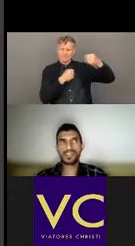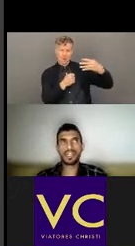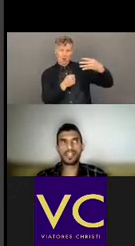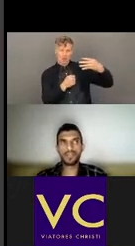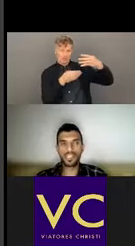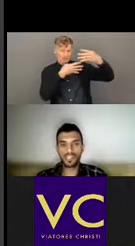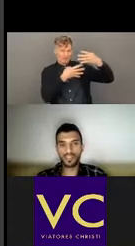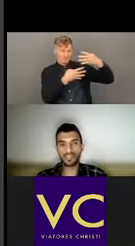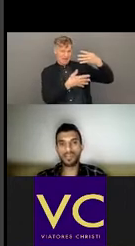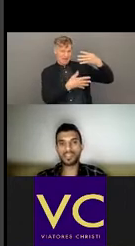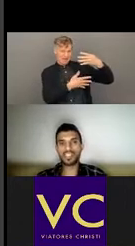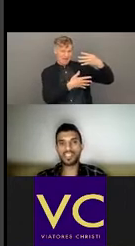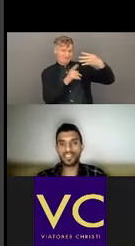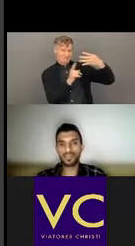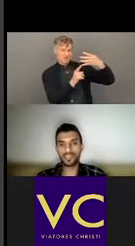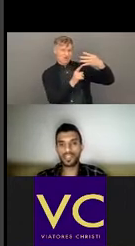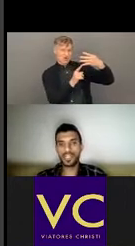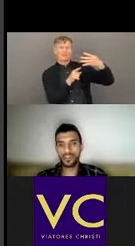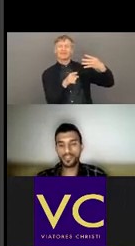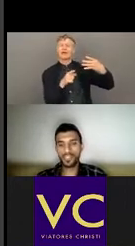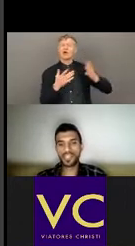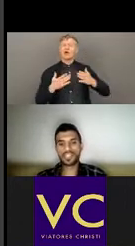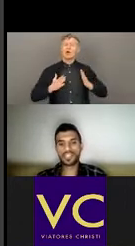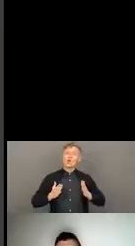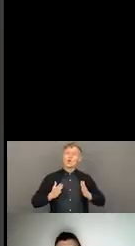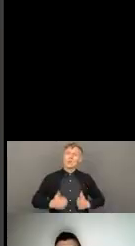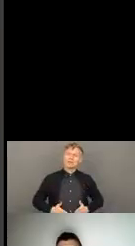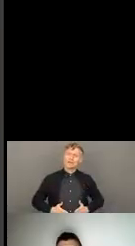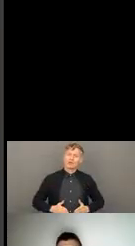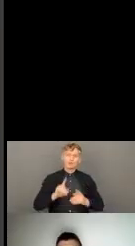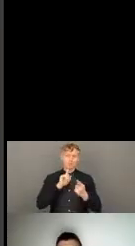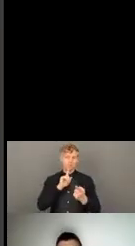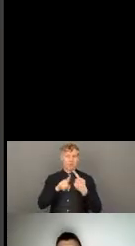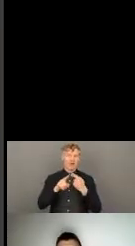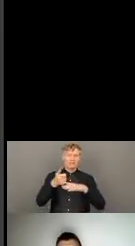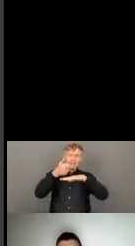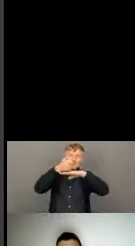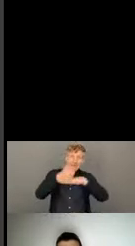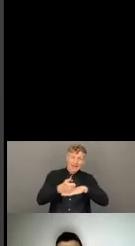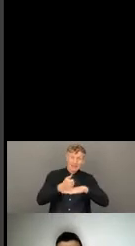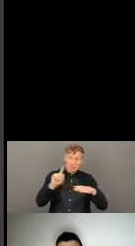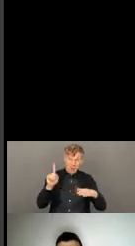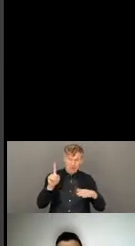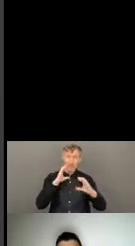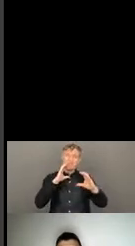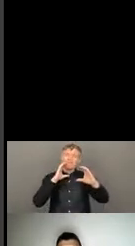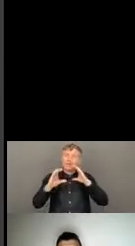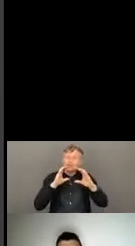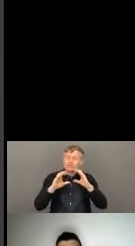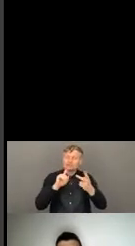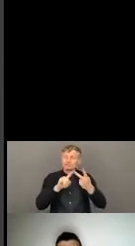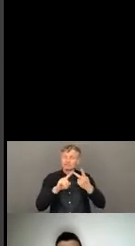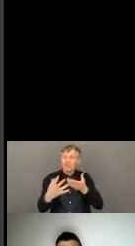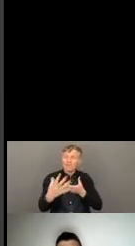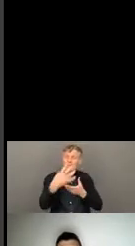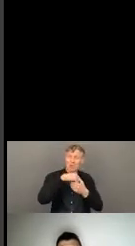is humanitarian responses based on communication participation and feedback. And the fifth